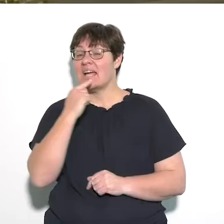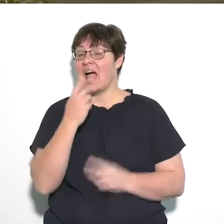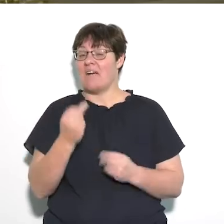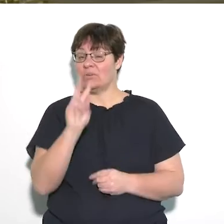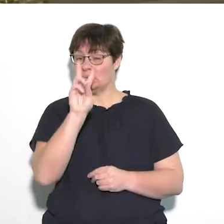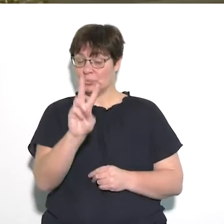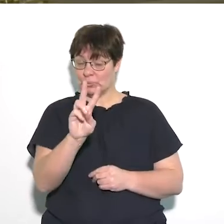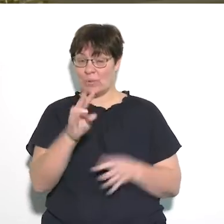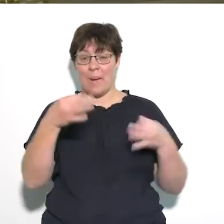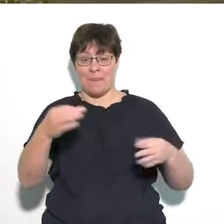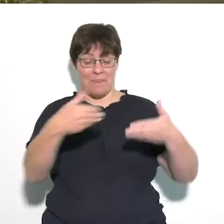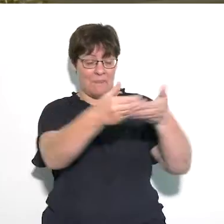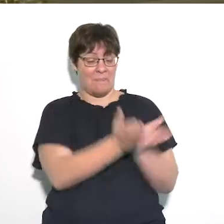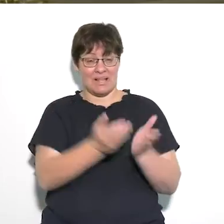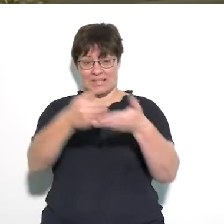paper plates,